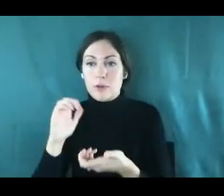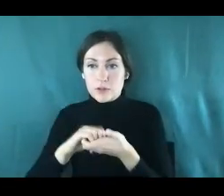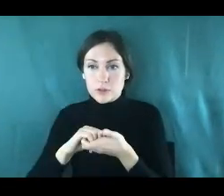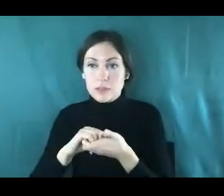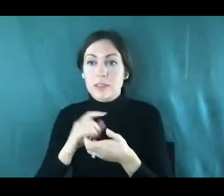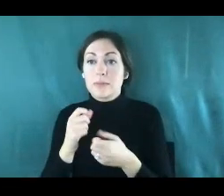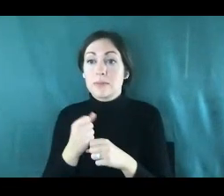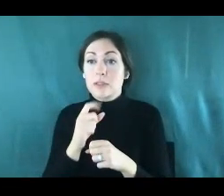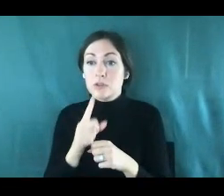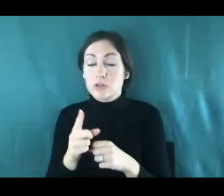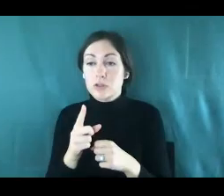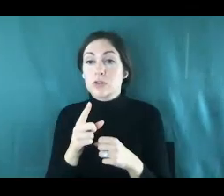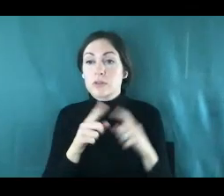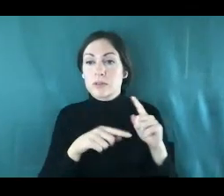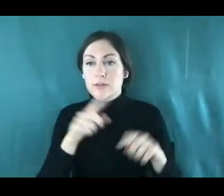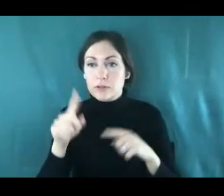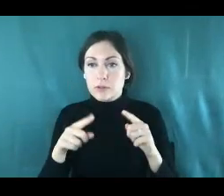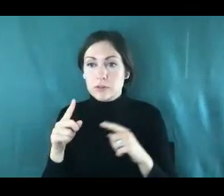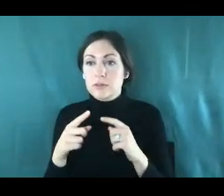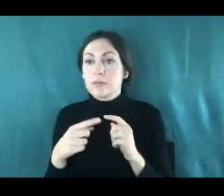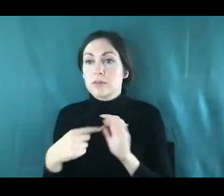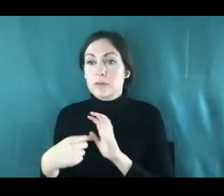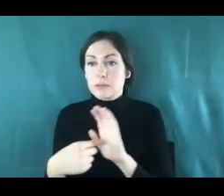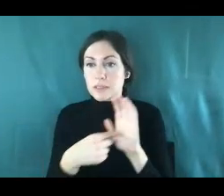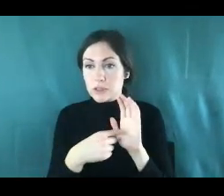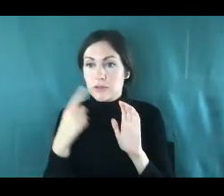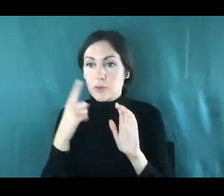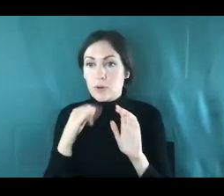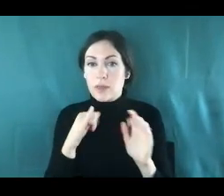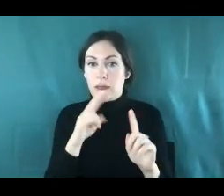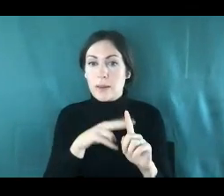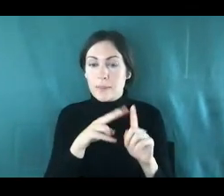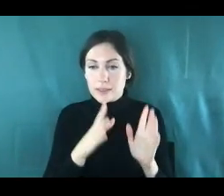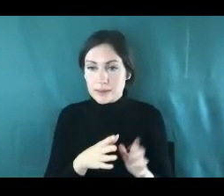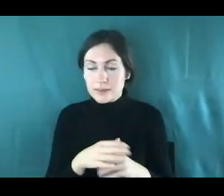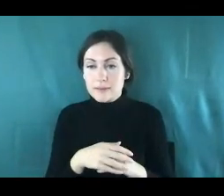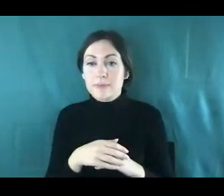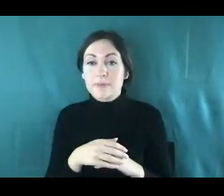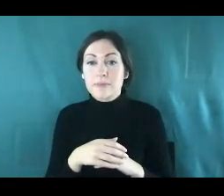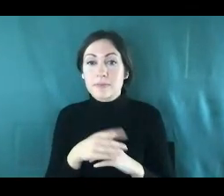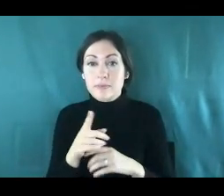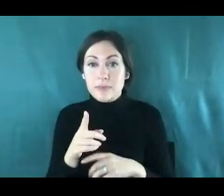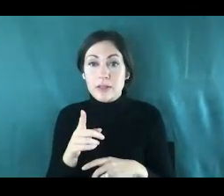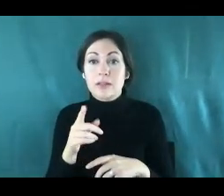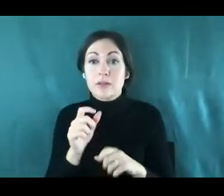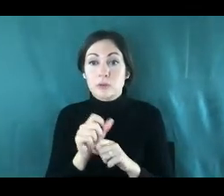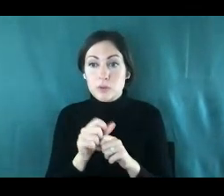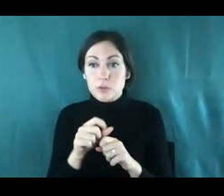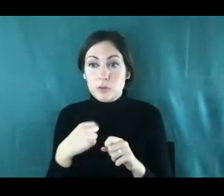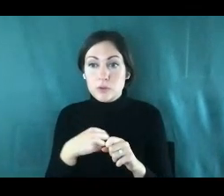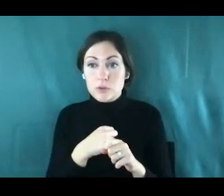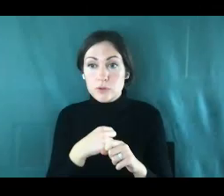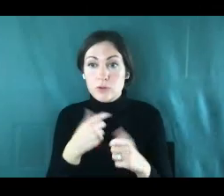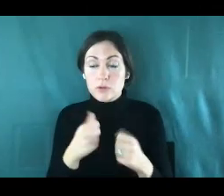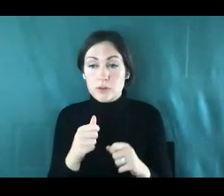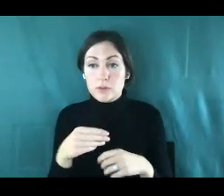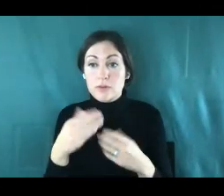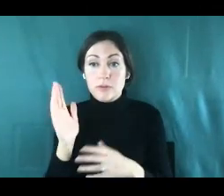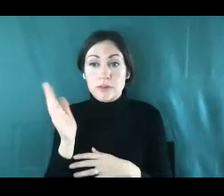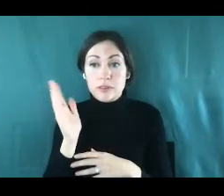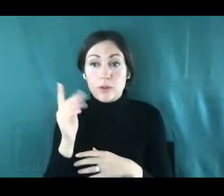diverse representation in the applicant pool. Excuse me. This work directly contribute to amplifying representation on